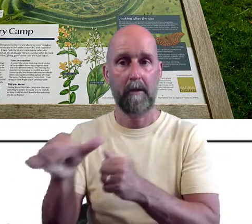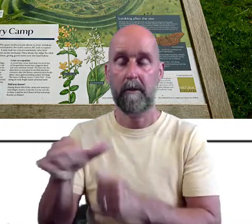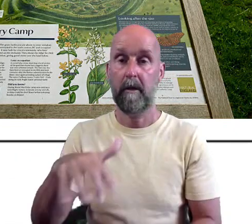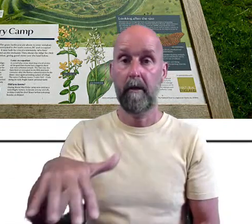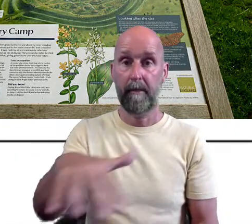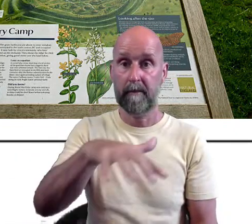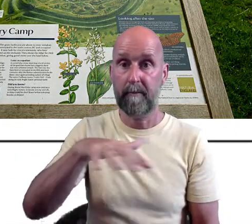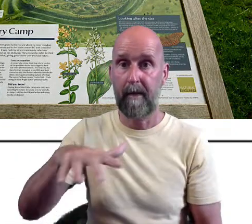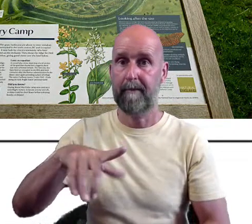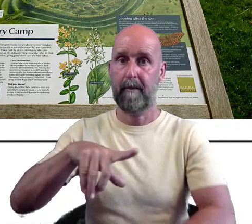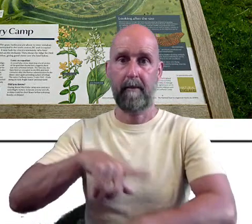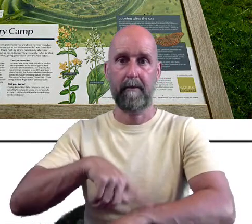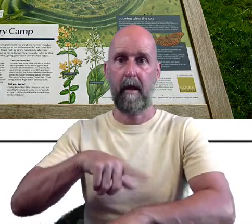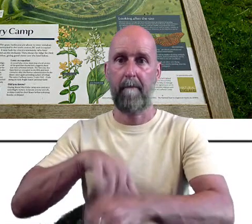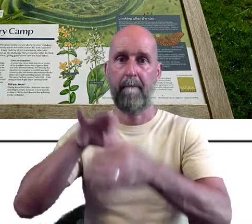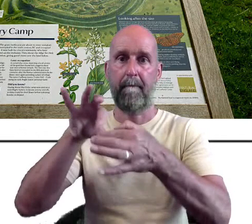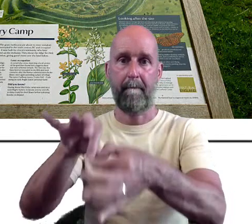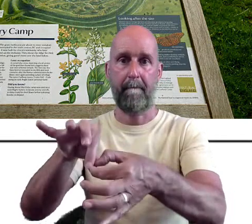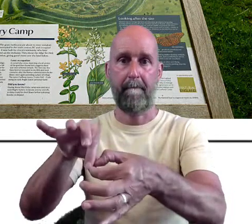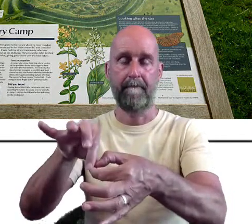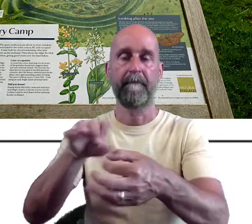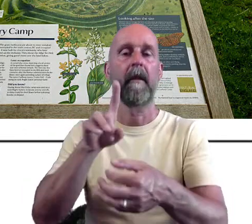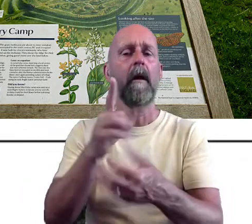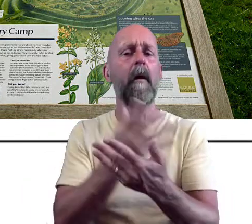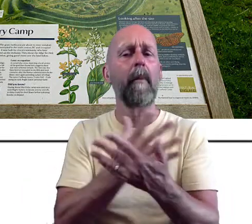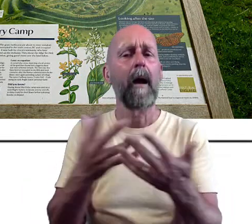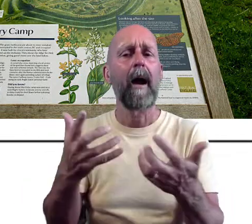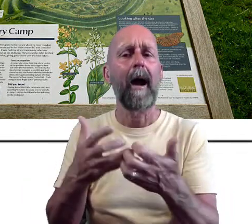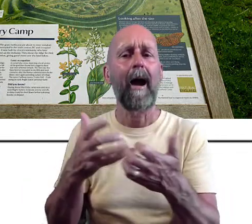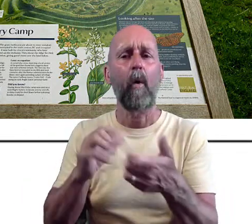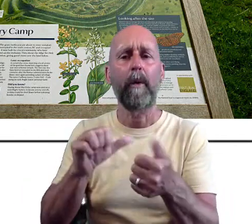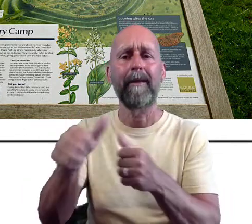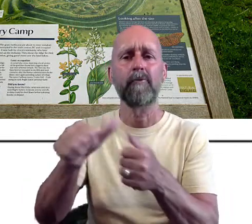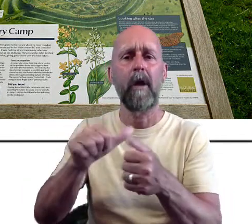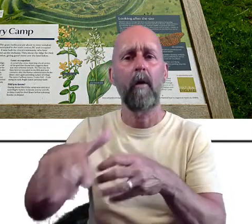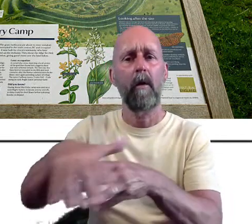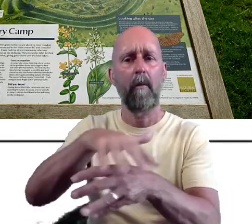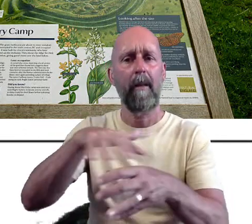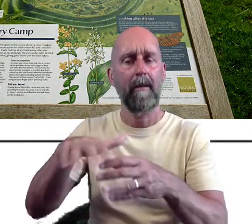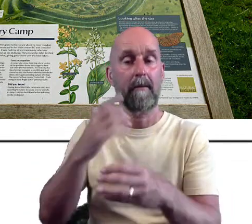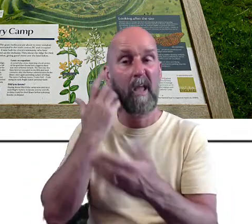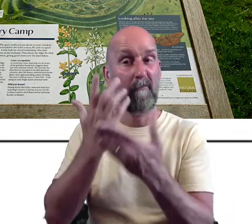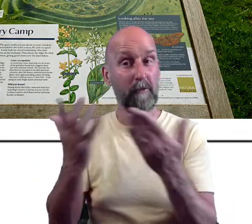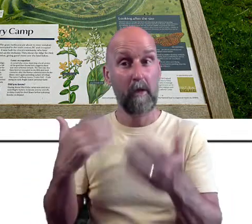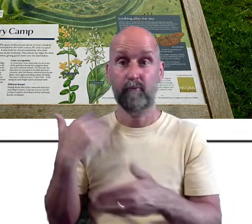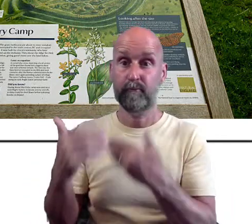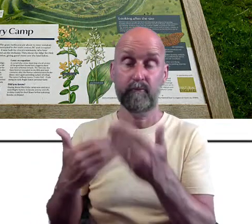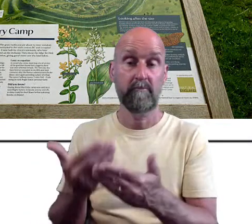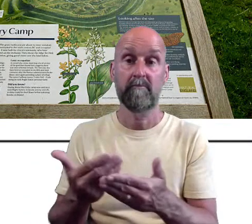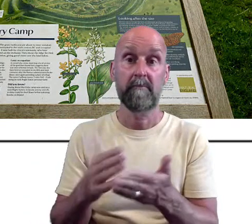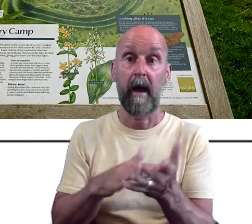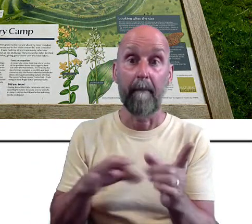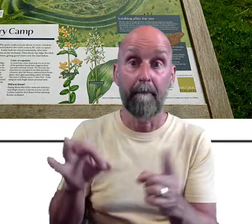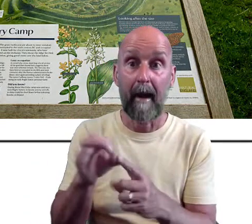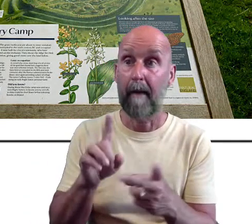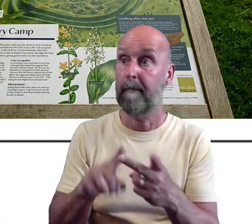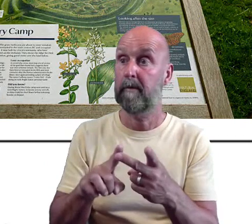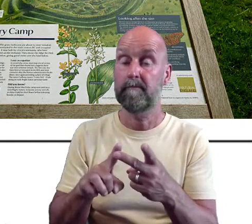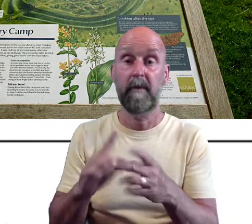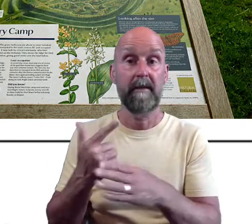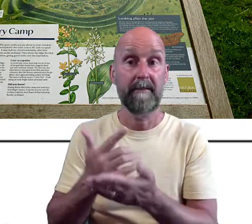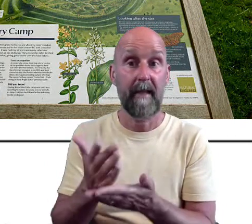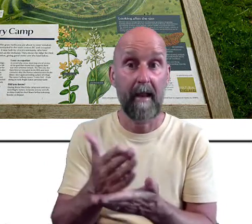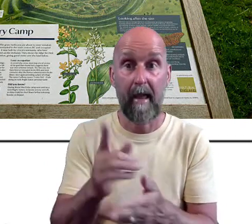which it's happening. And yet many of the ways that we interact with place in everyday life, it could be like maps, sat-navs, information